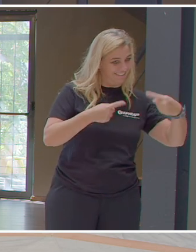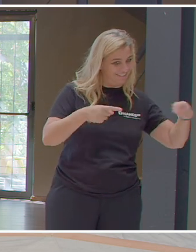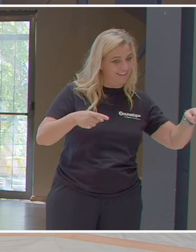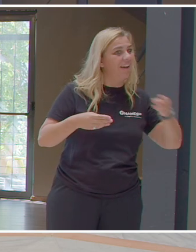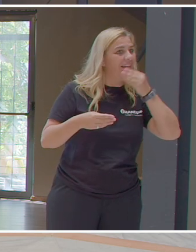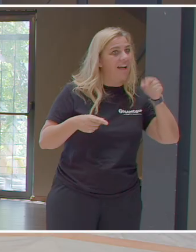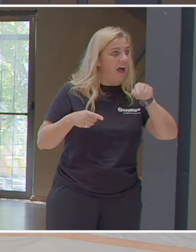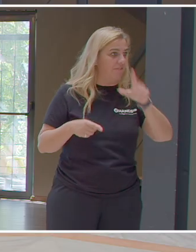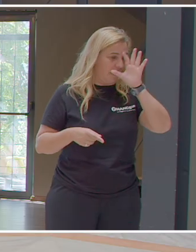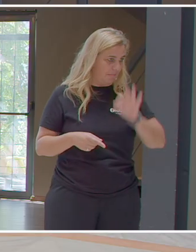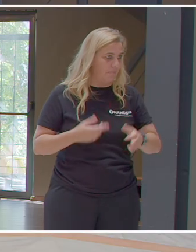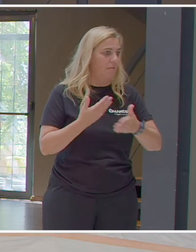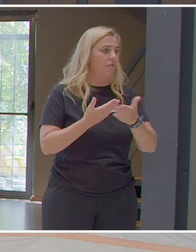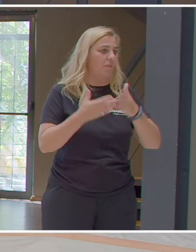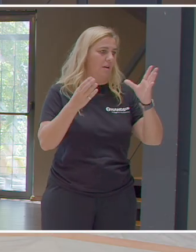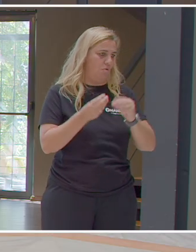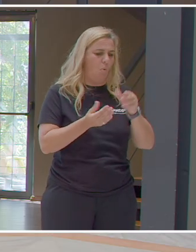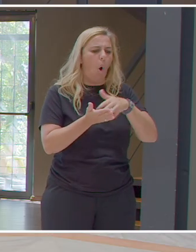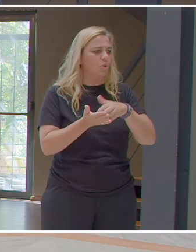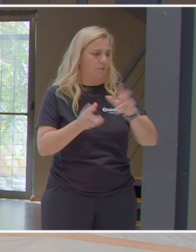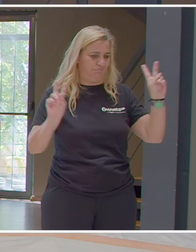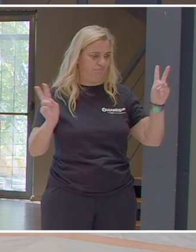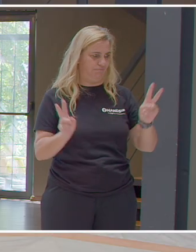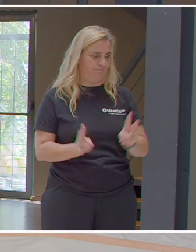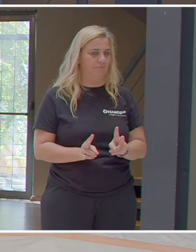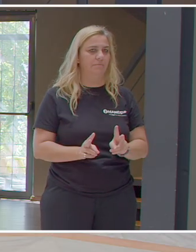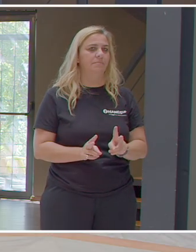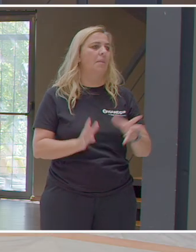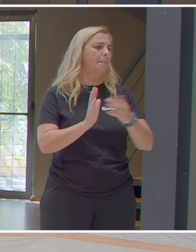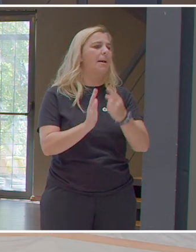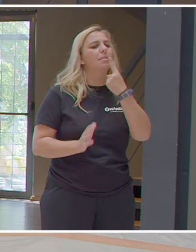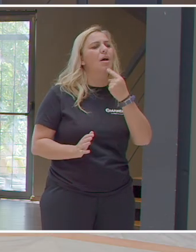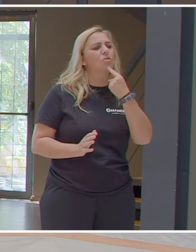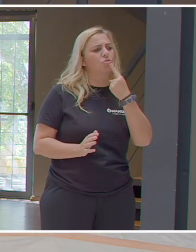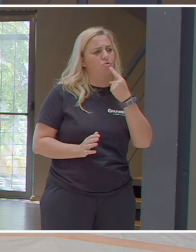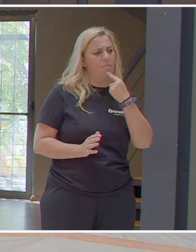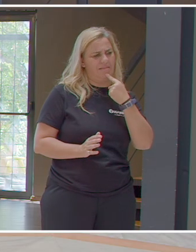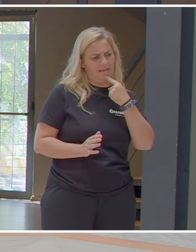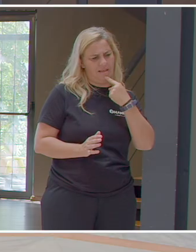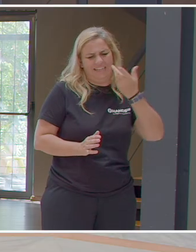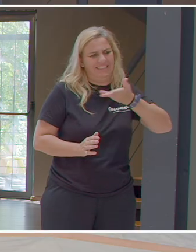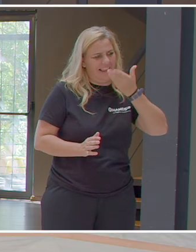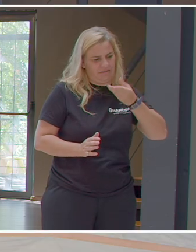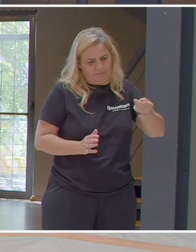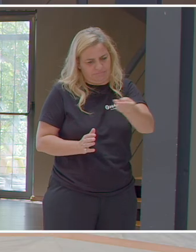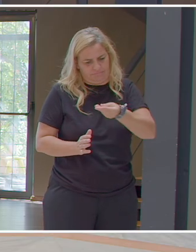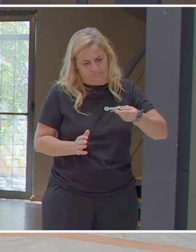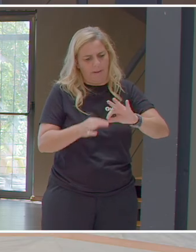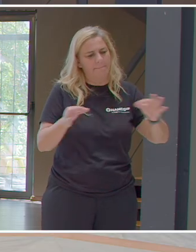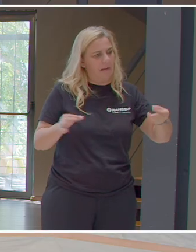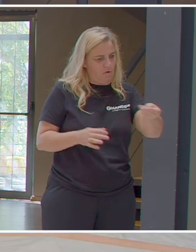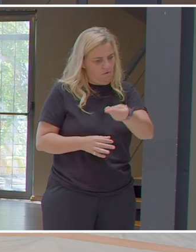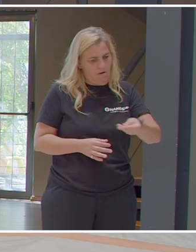most antioxidants and the most power. Like when you have a tomato sauce for your pasta, whole